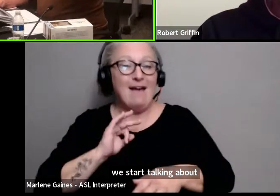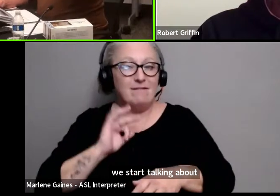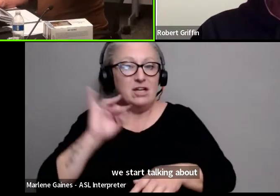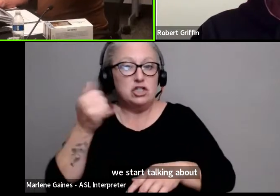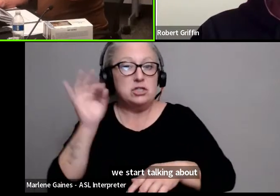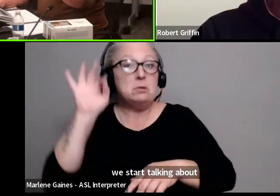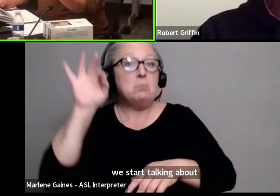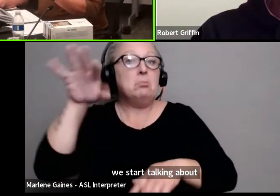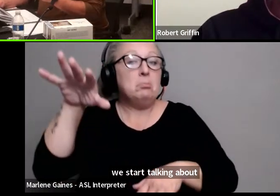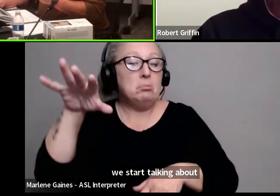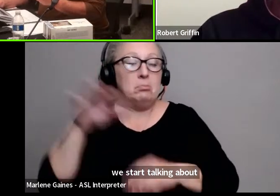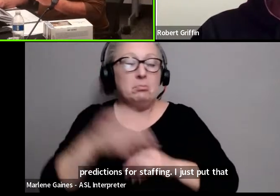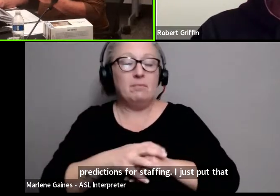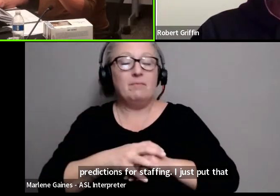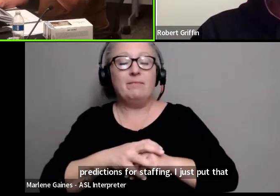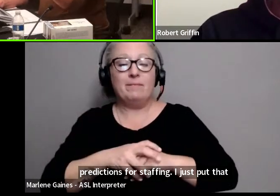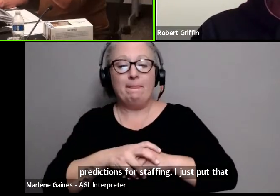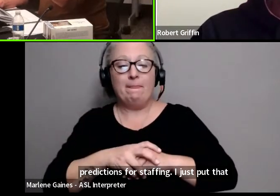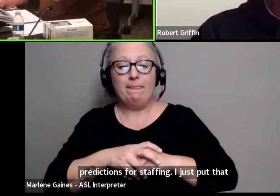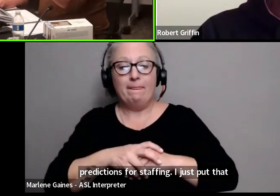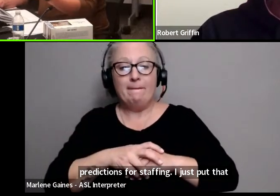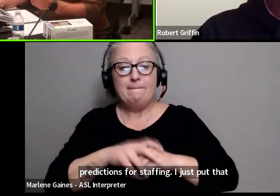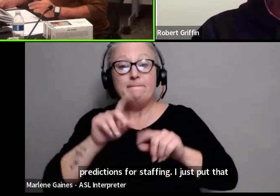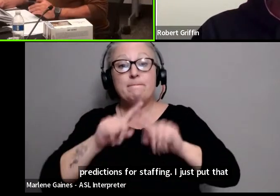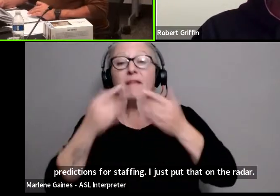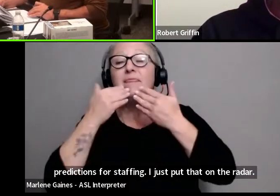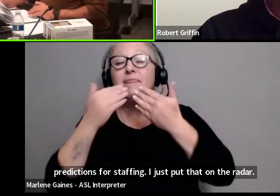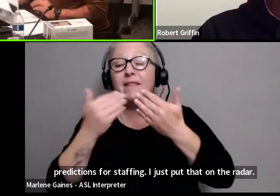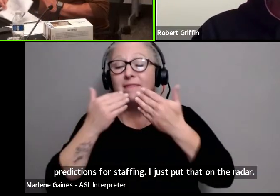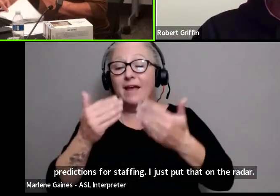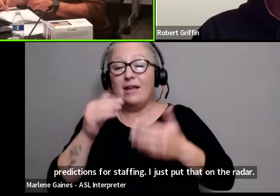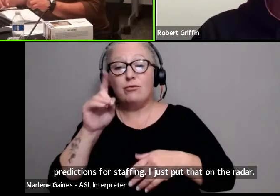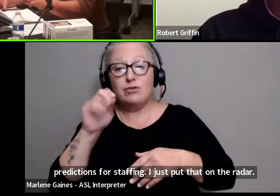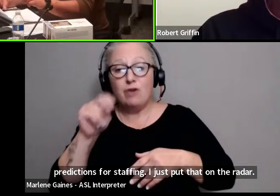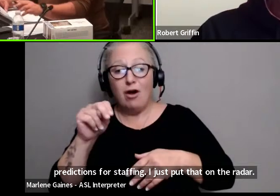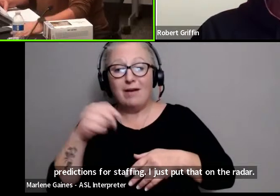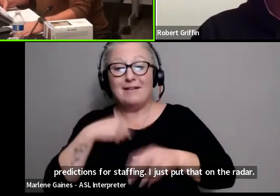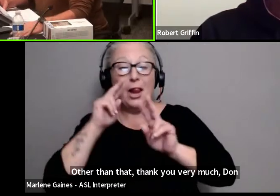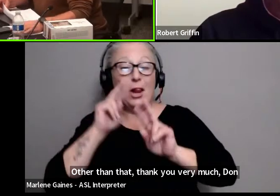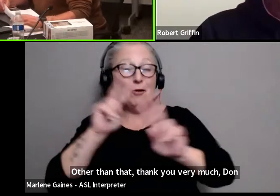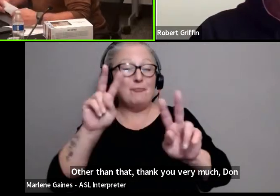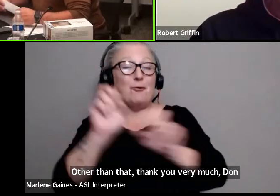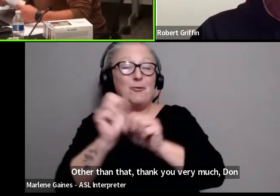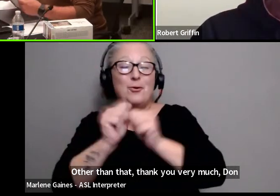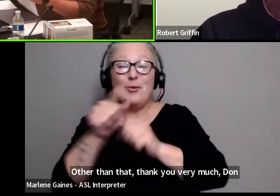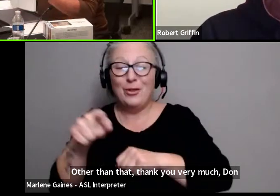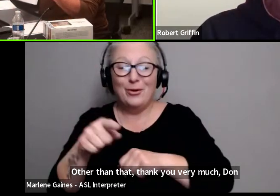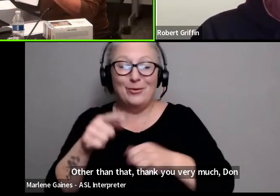just put that on the radar. Other than that, thank you very much, Don. I look forward to working with you.